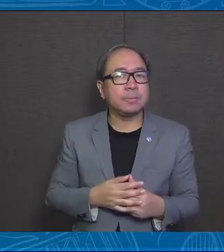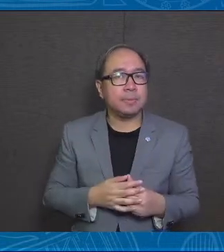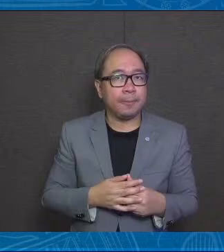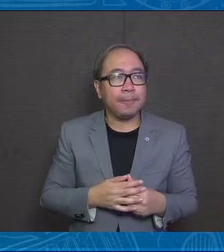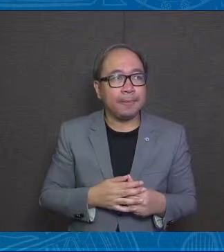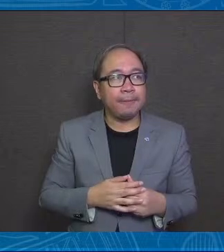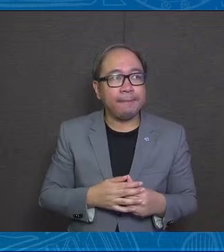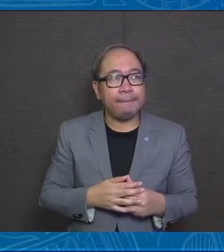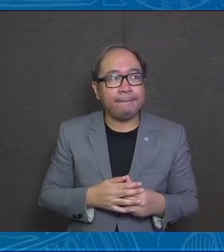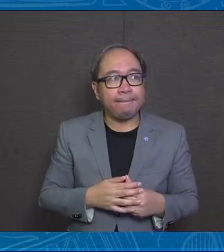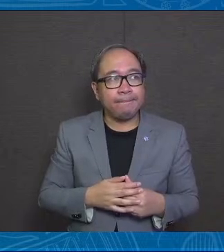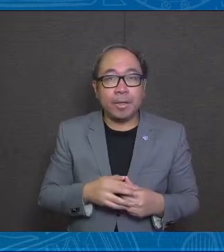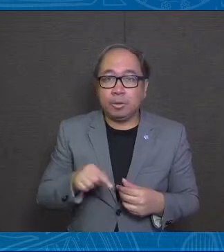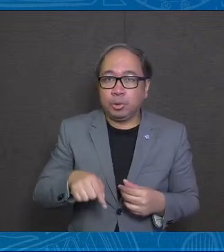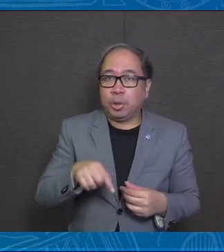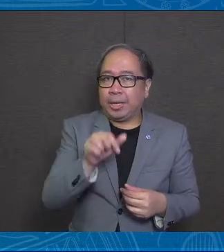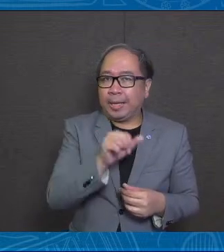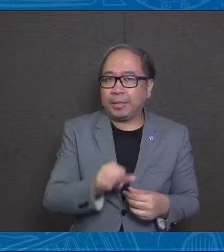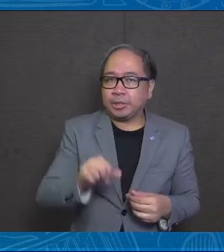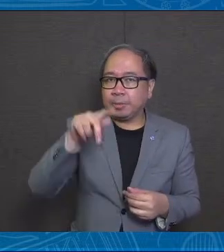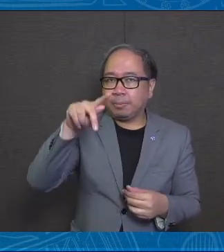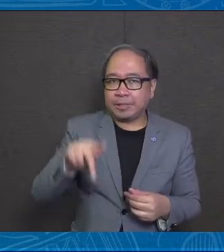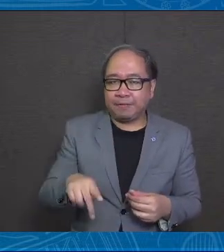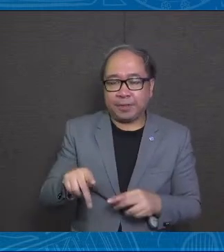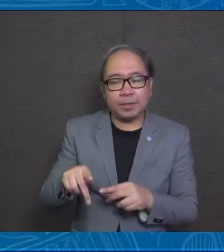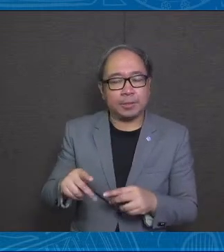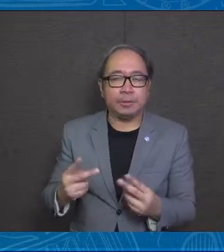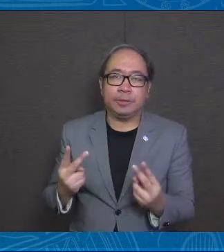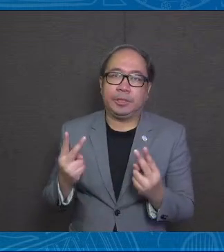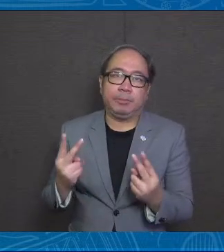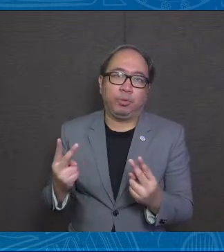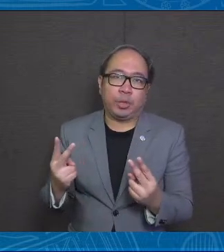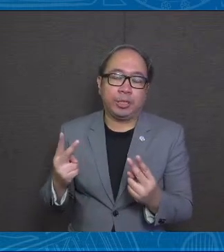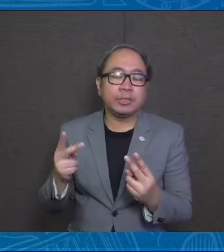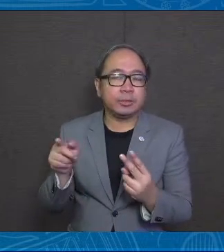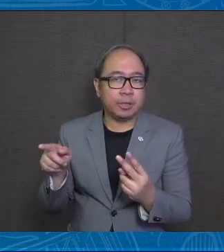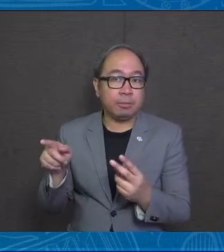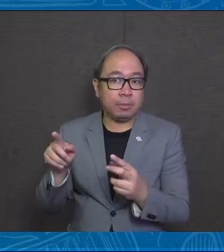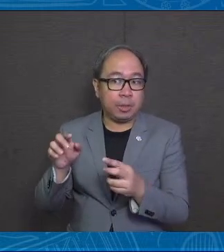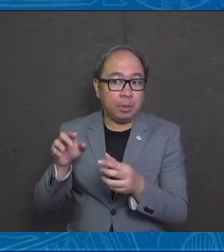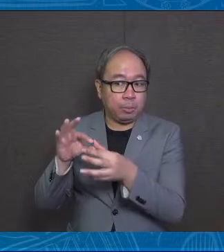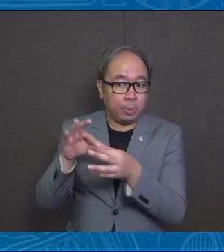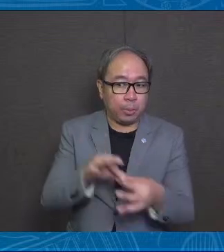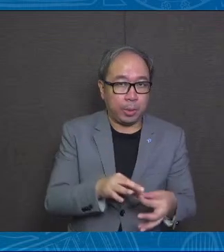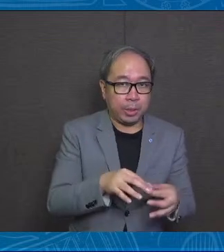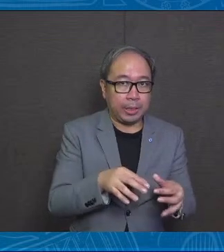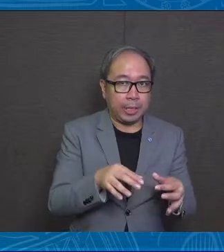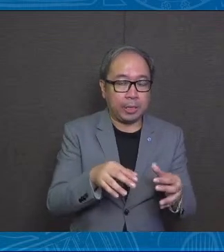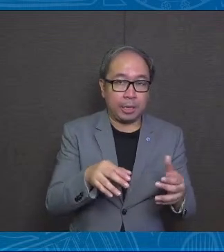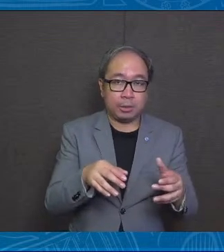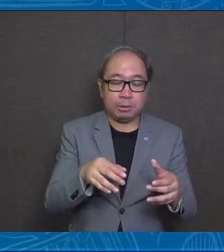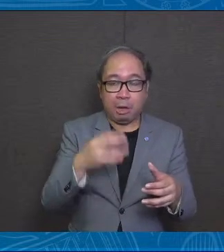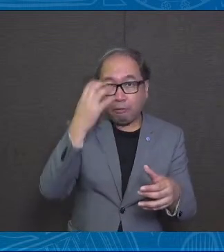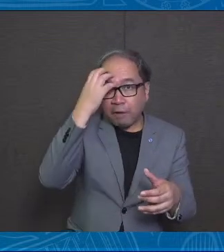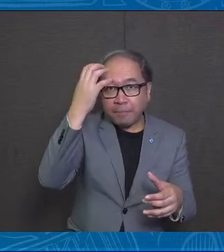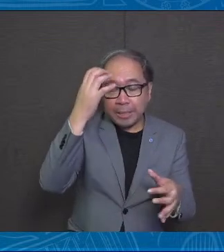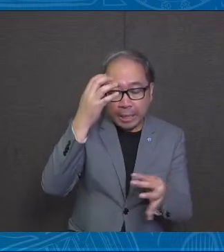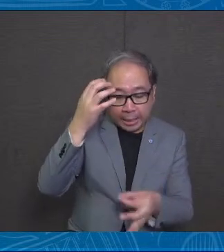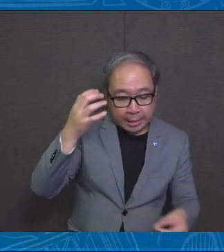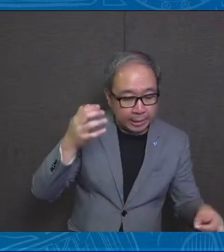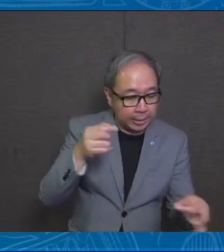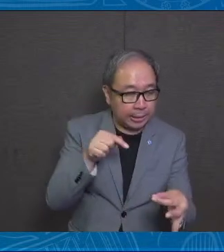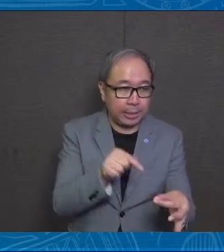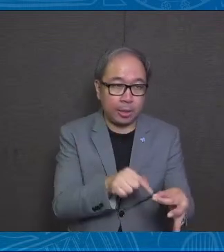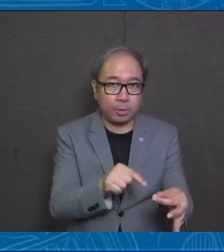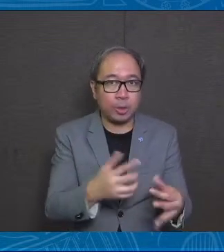In the context of the region, this is particularly important in the case of local governments, where they are most usually are the